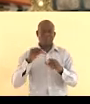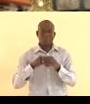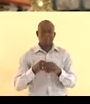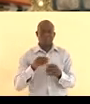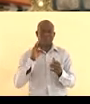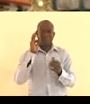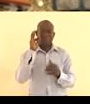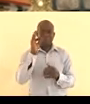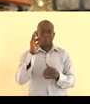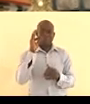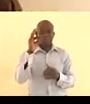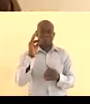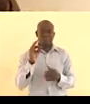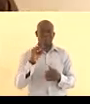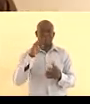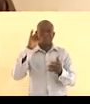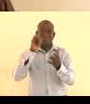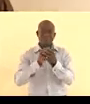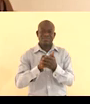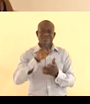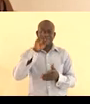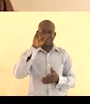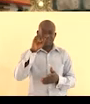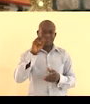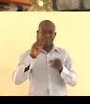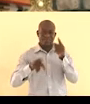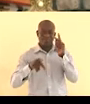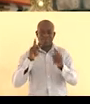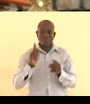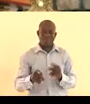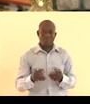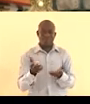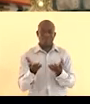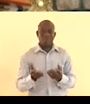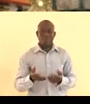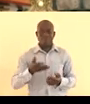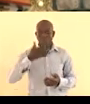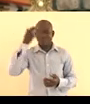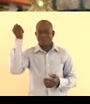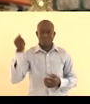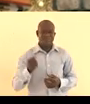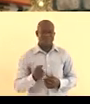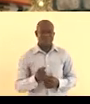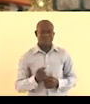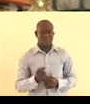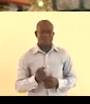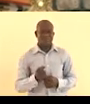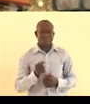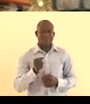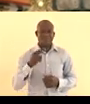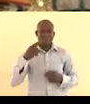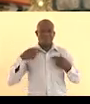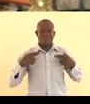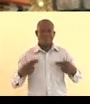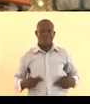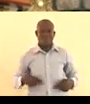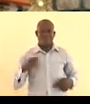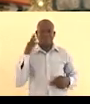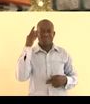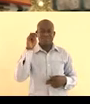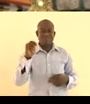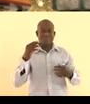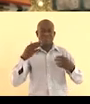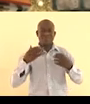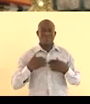listing. Do you understand? But that is the one the people wanted the most. That is the highest for people. Because human beings